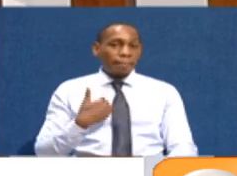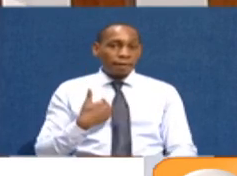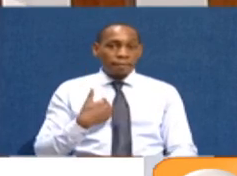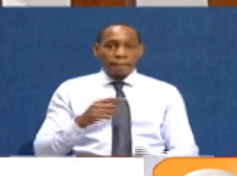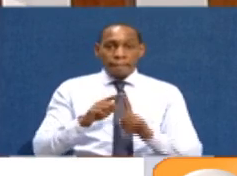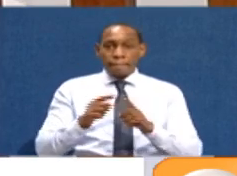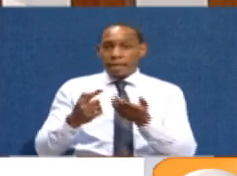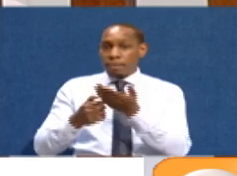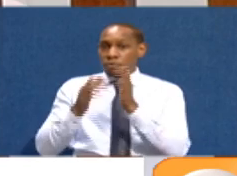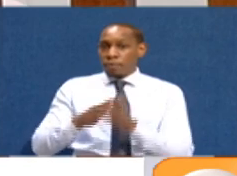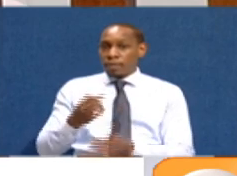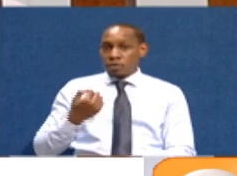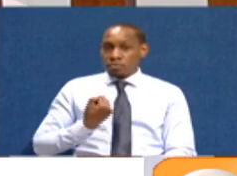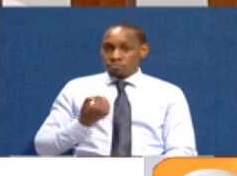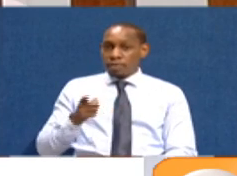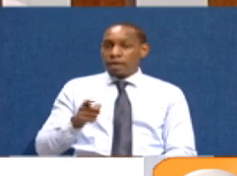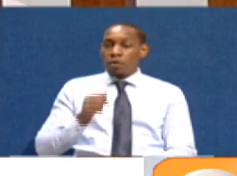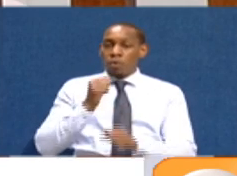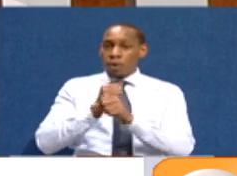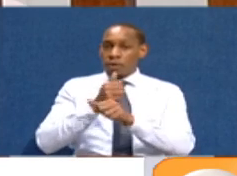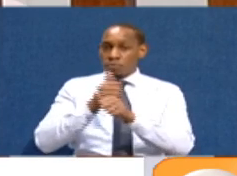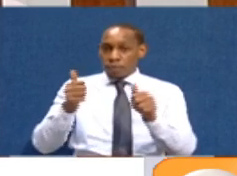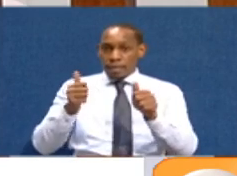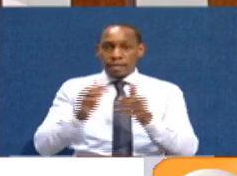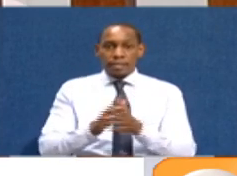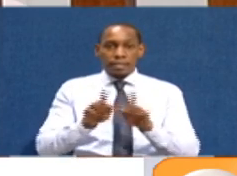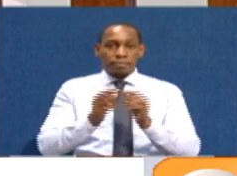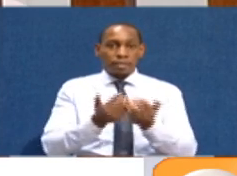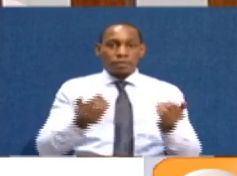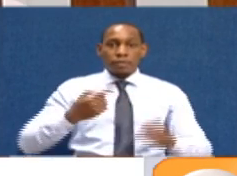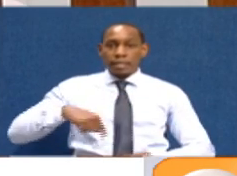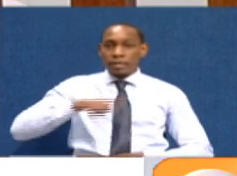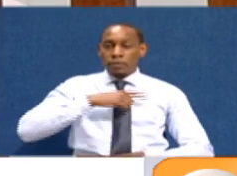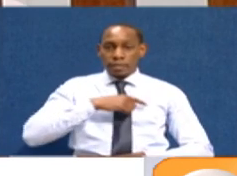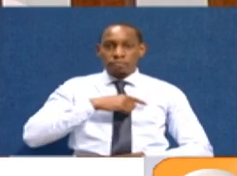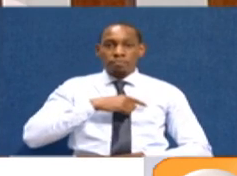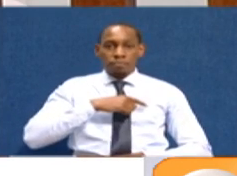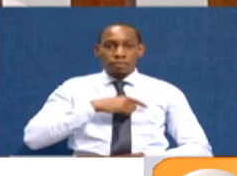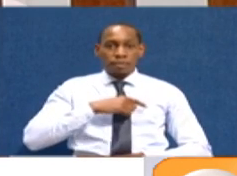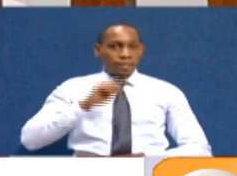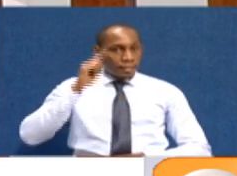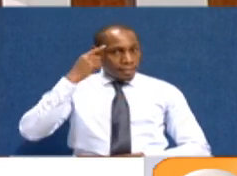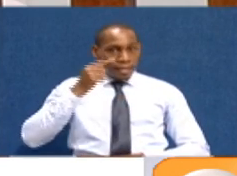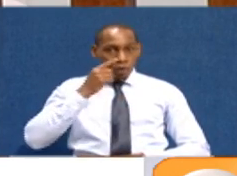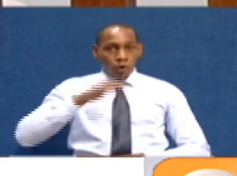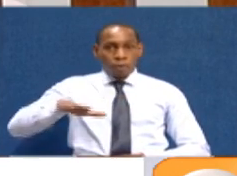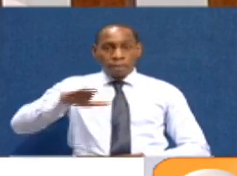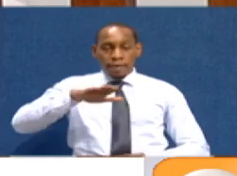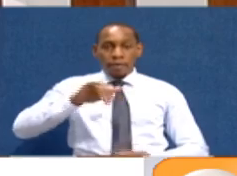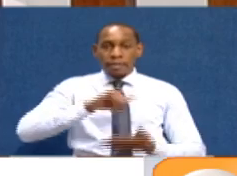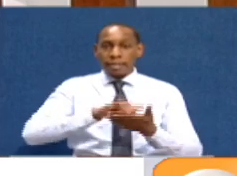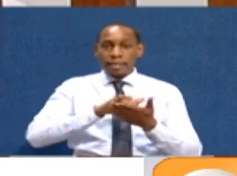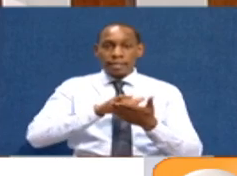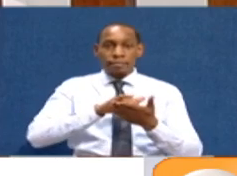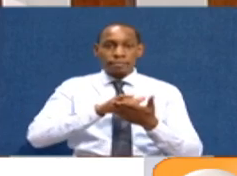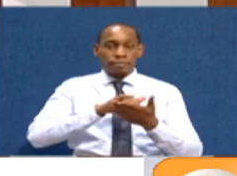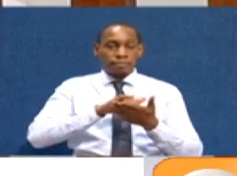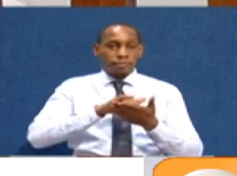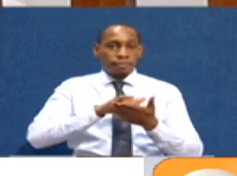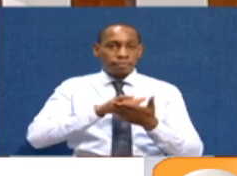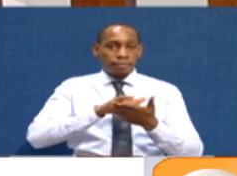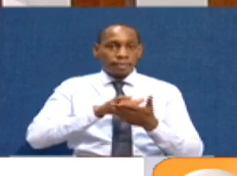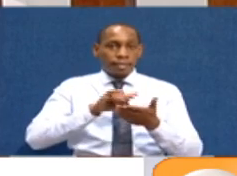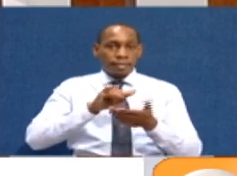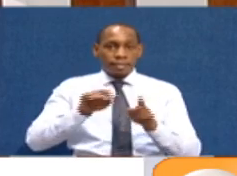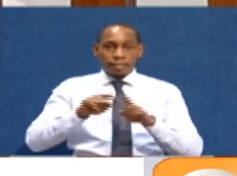Cecilia and I, it worked out. Our kids will definitely face challenges, but I think the home environment also speaks volumes. And I think